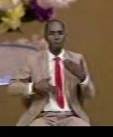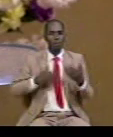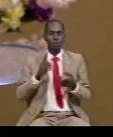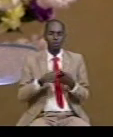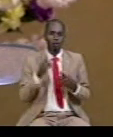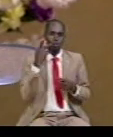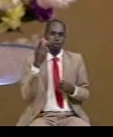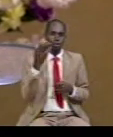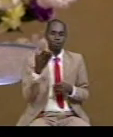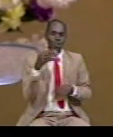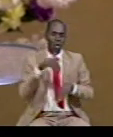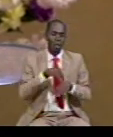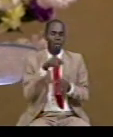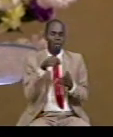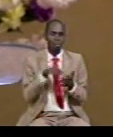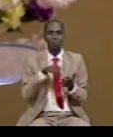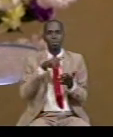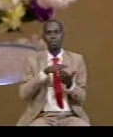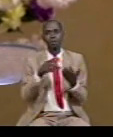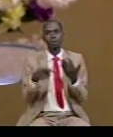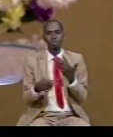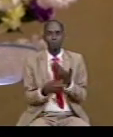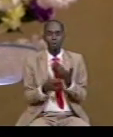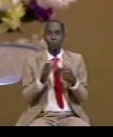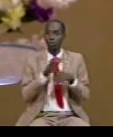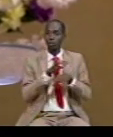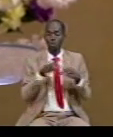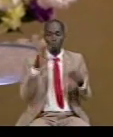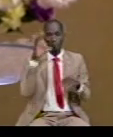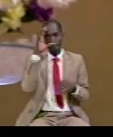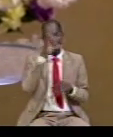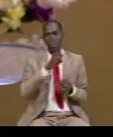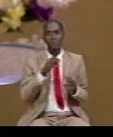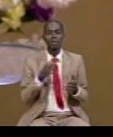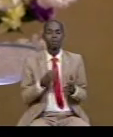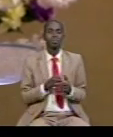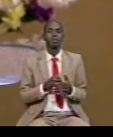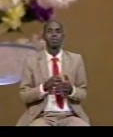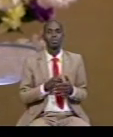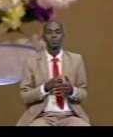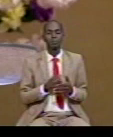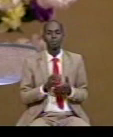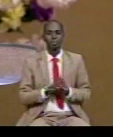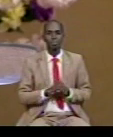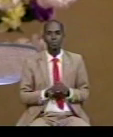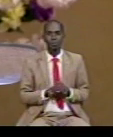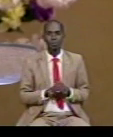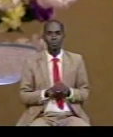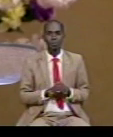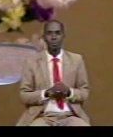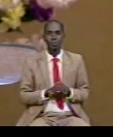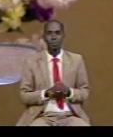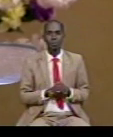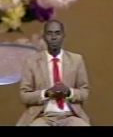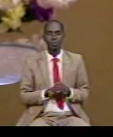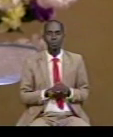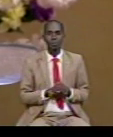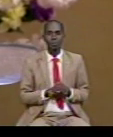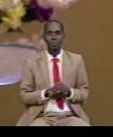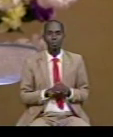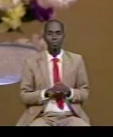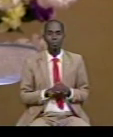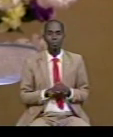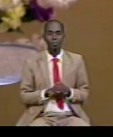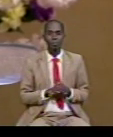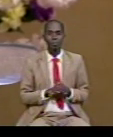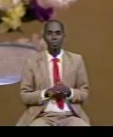So don't miss it. Don't be left out. For our physical